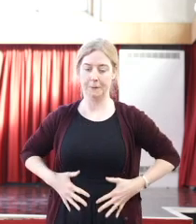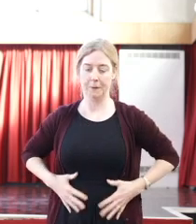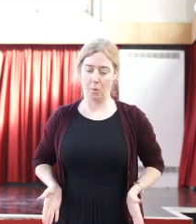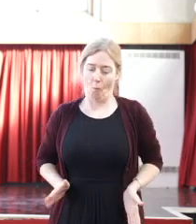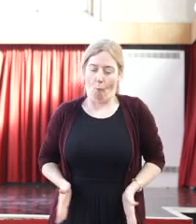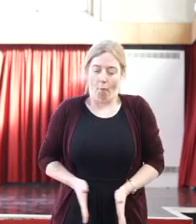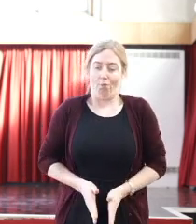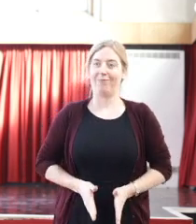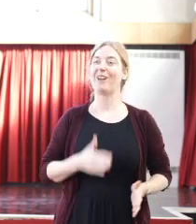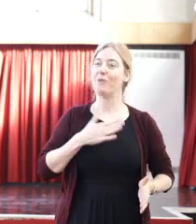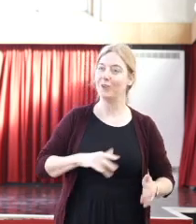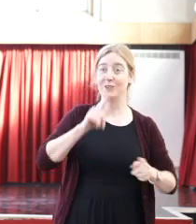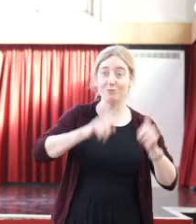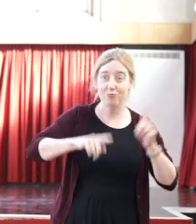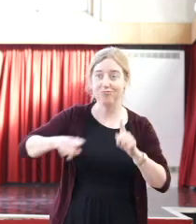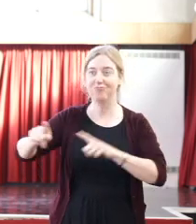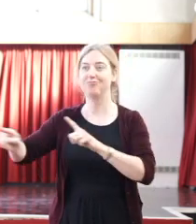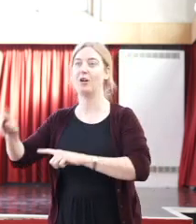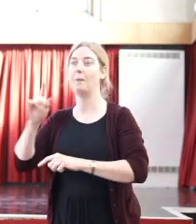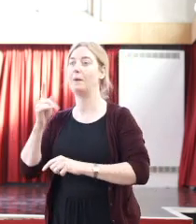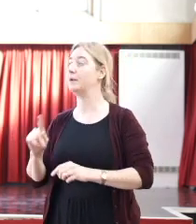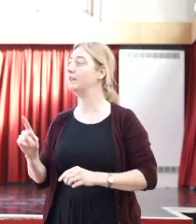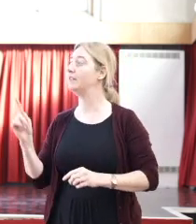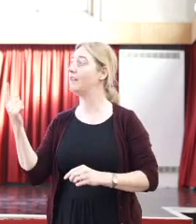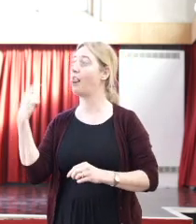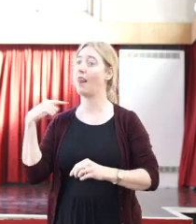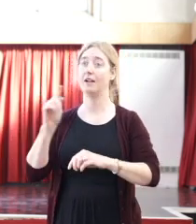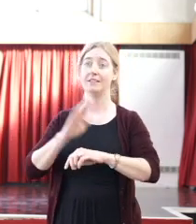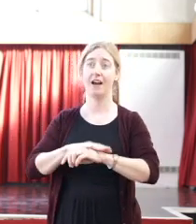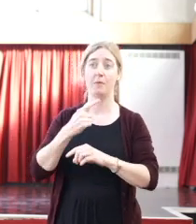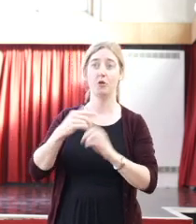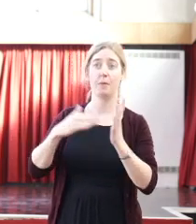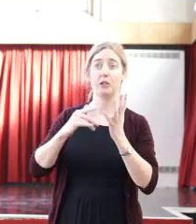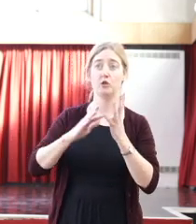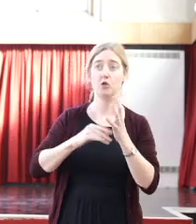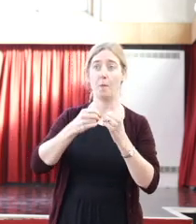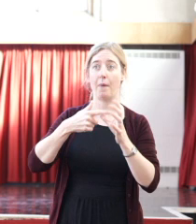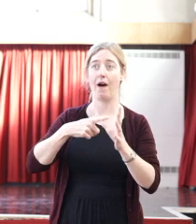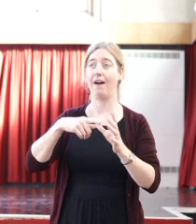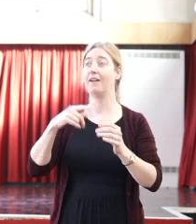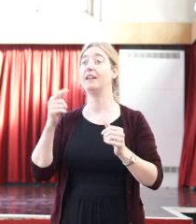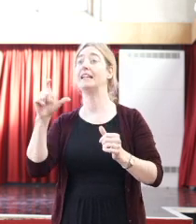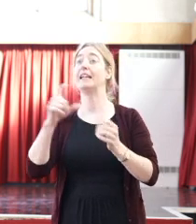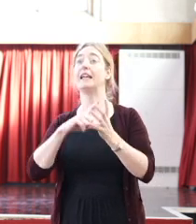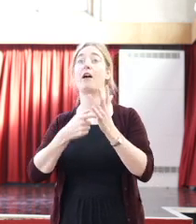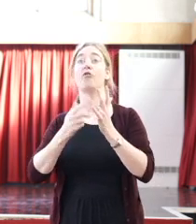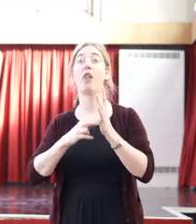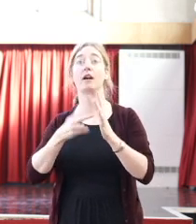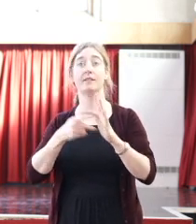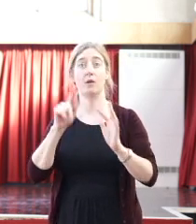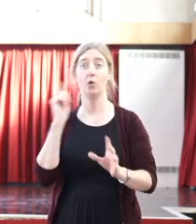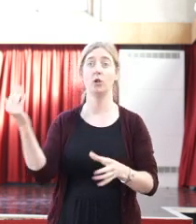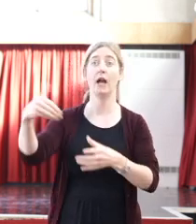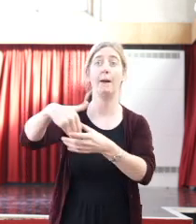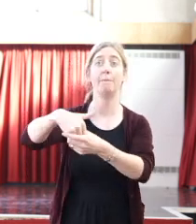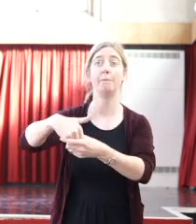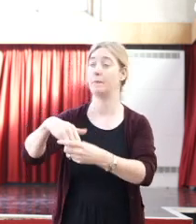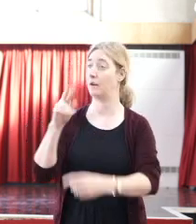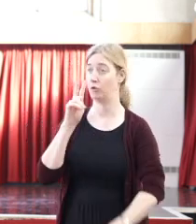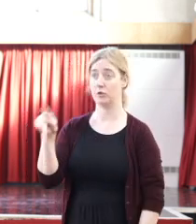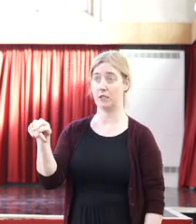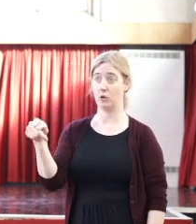tummy. Last time I spoke about Zumba, Caroline Jarrell said she was going to come to Zumba classes with me, and she's not been this term. That's